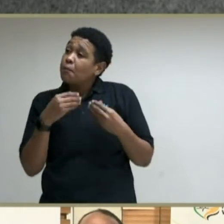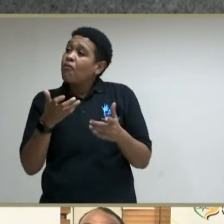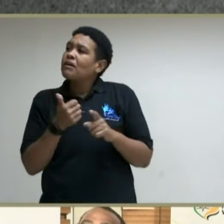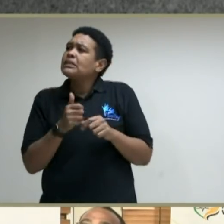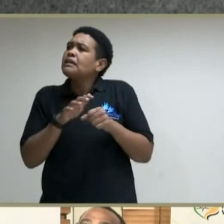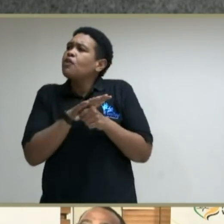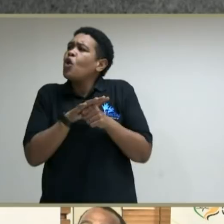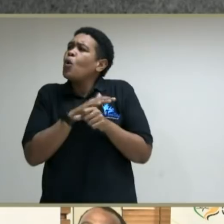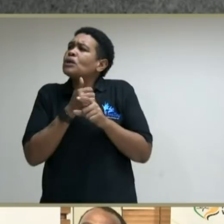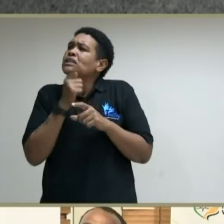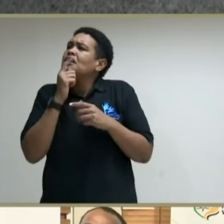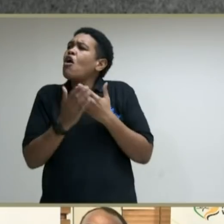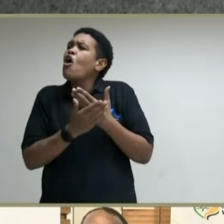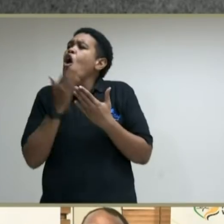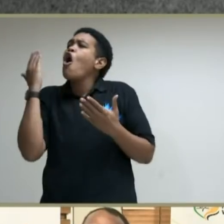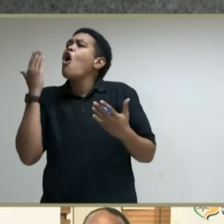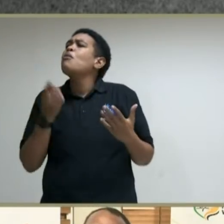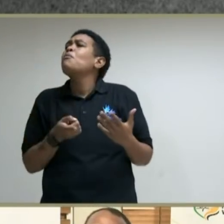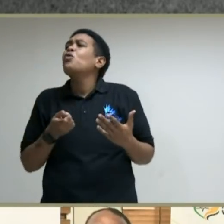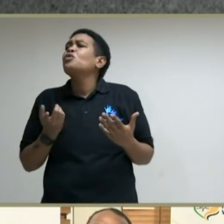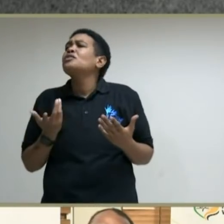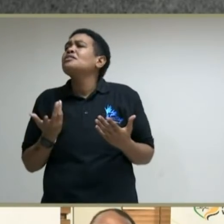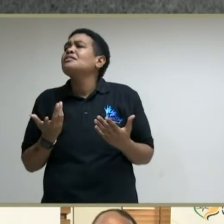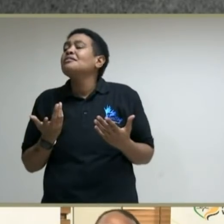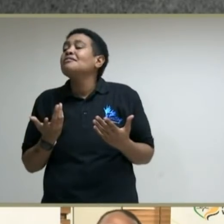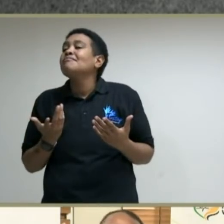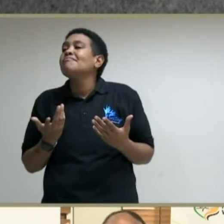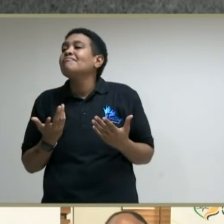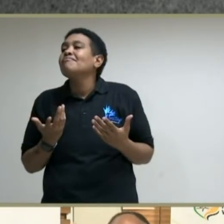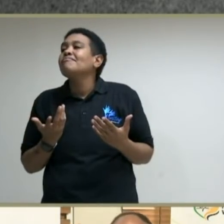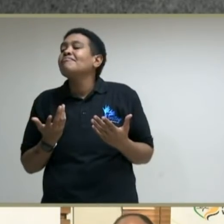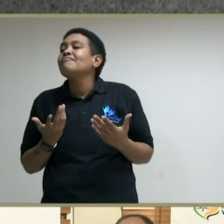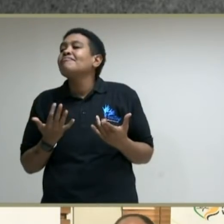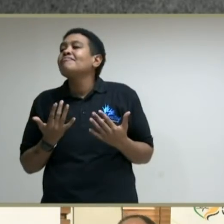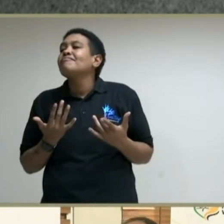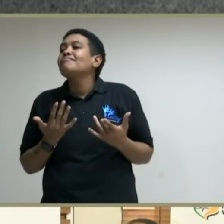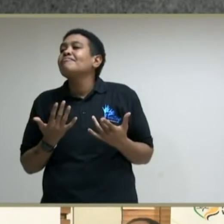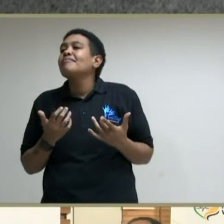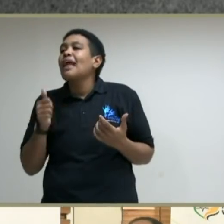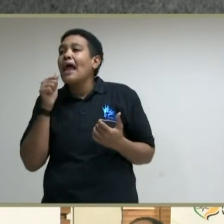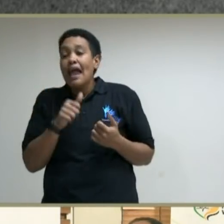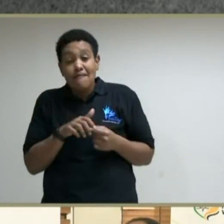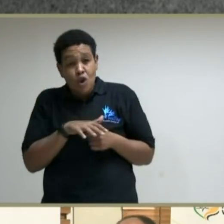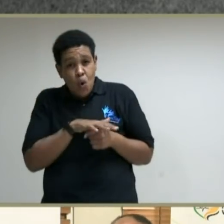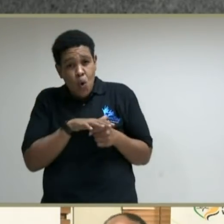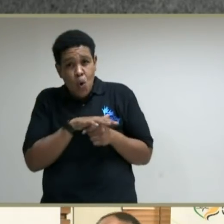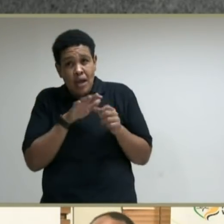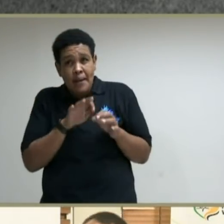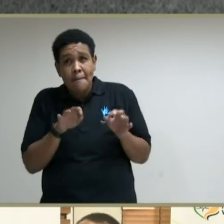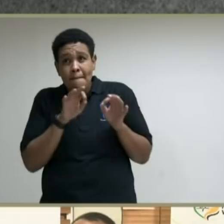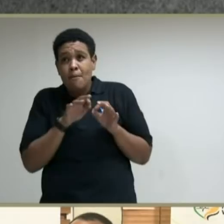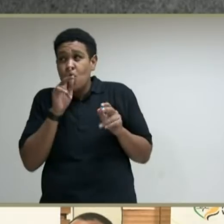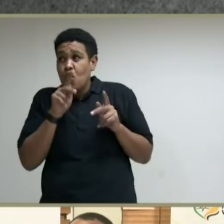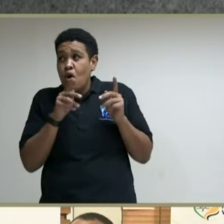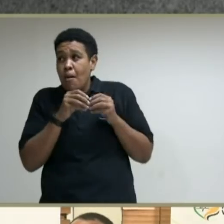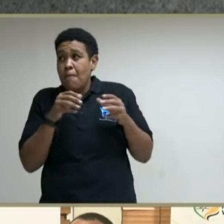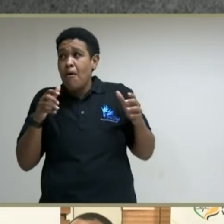site almost in every critical location or population